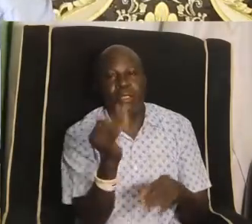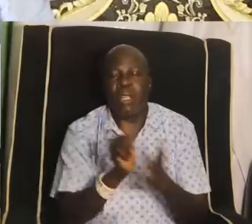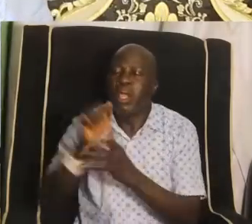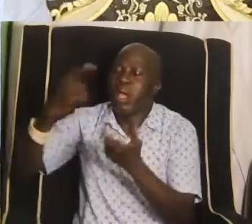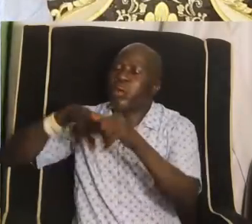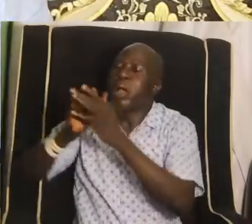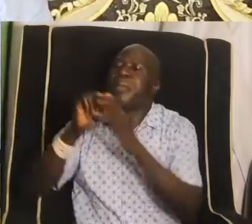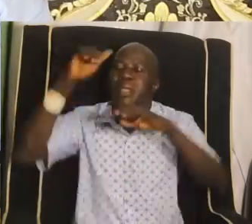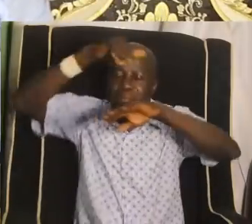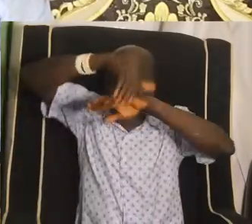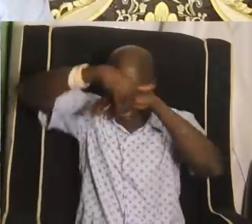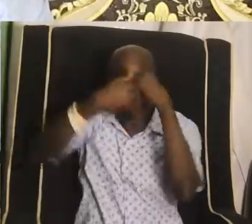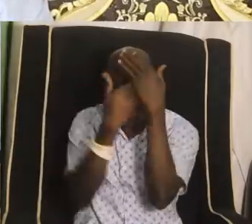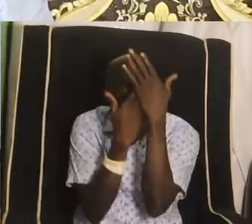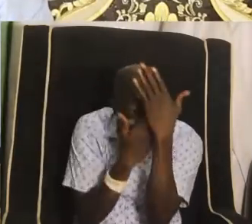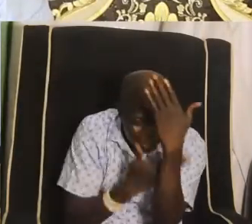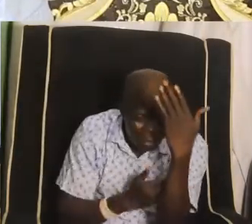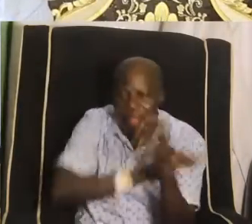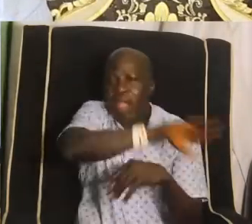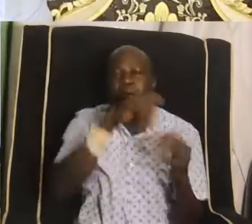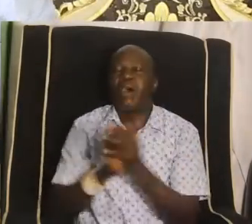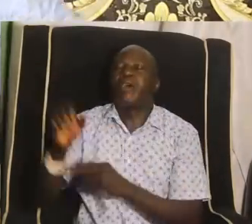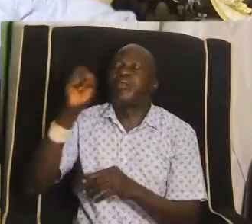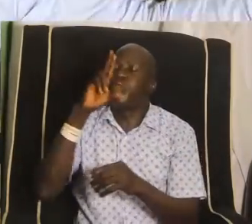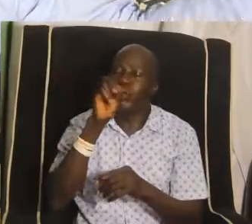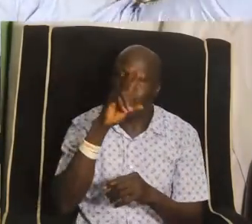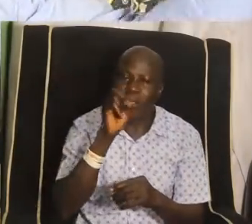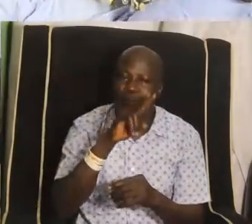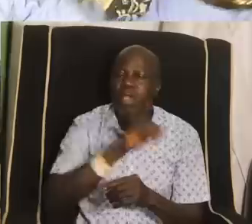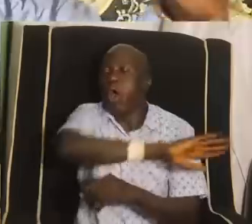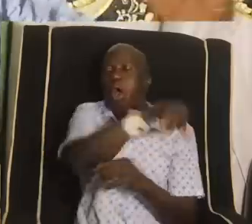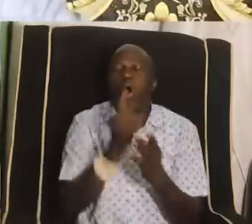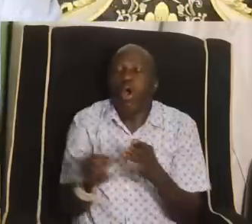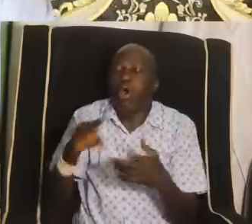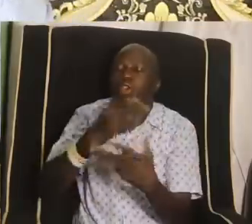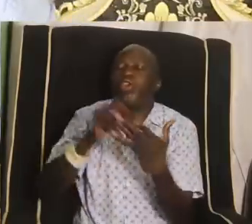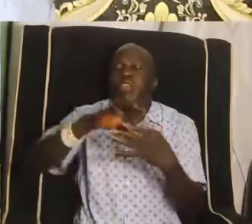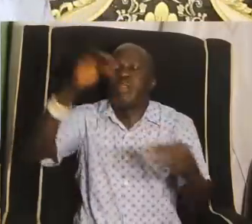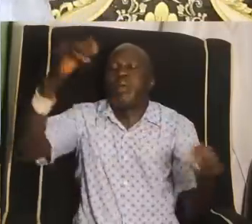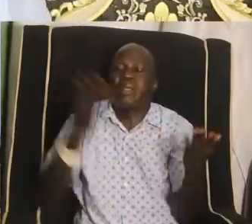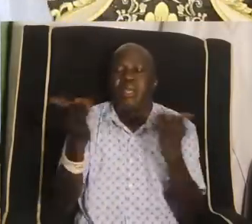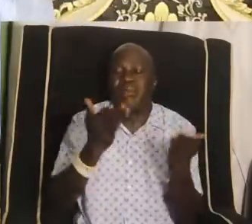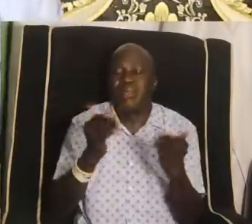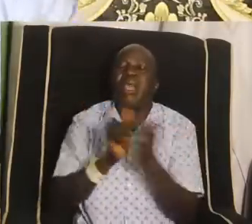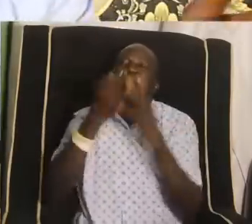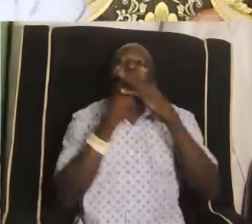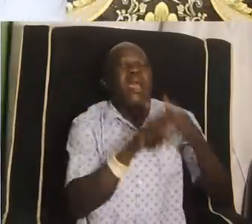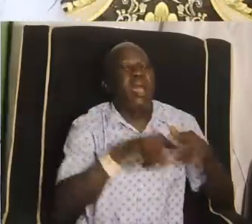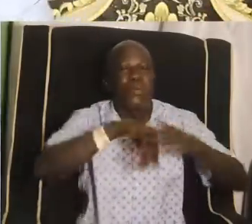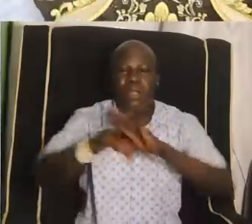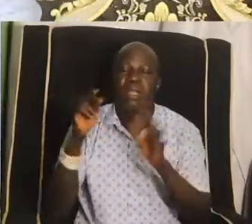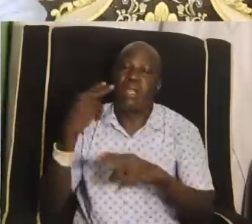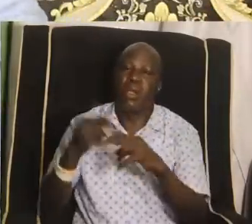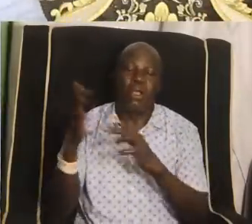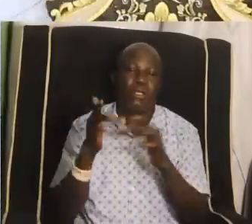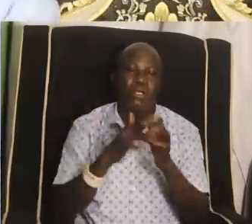Friday, it will not be a great future. By 12, the Holy Ghost will take place. In